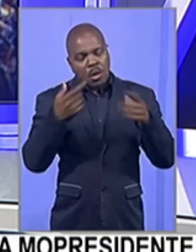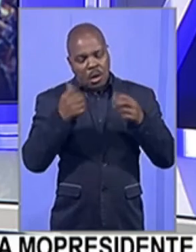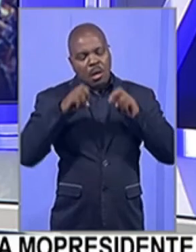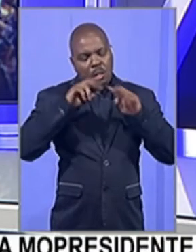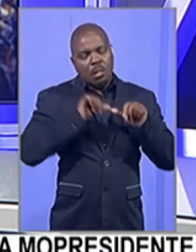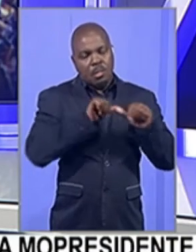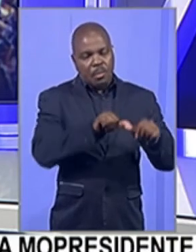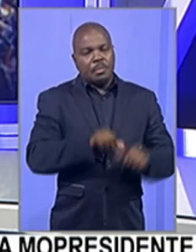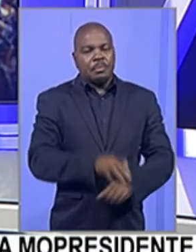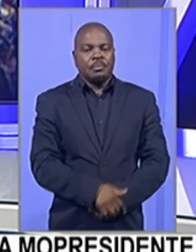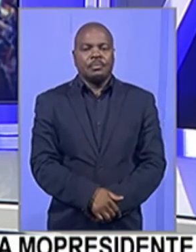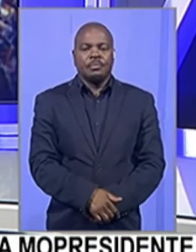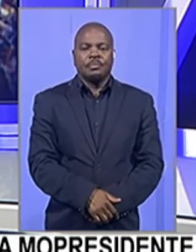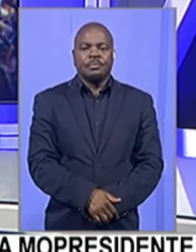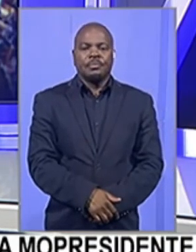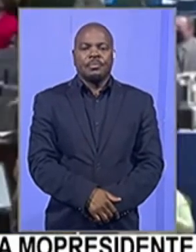ewu.